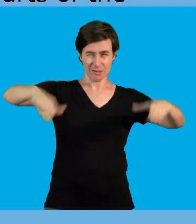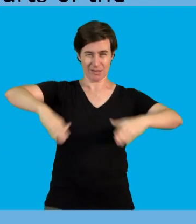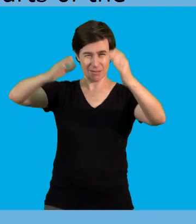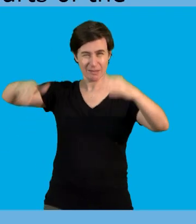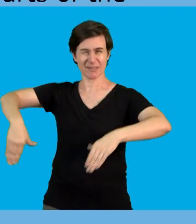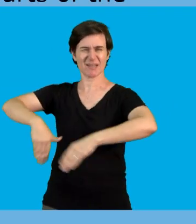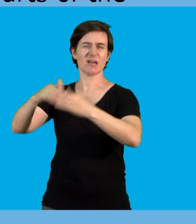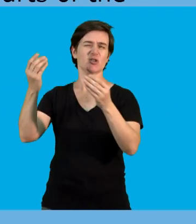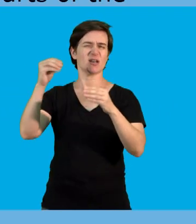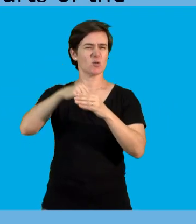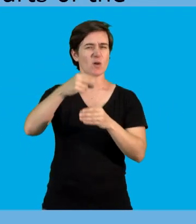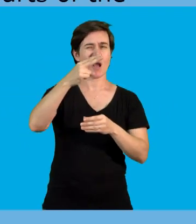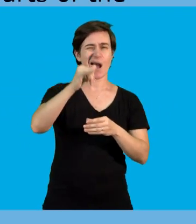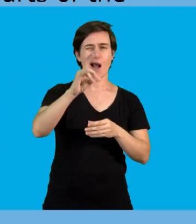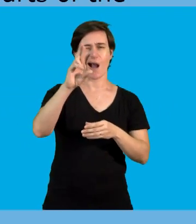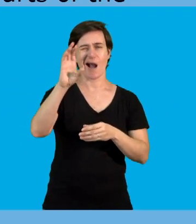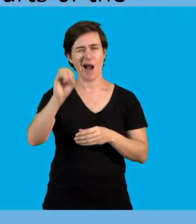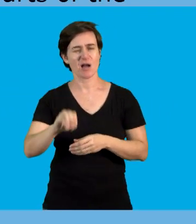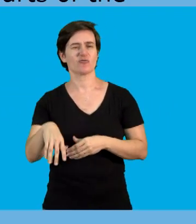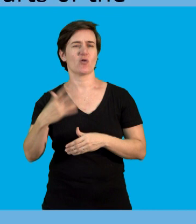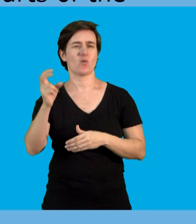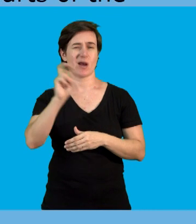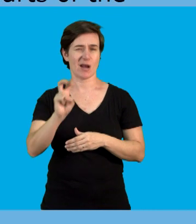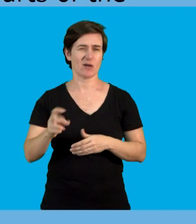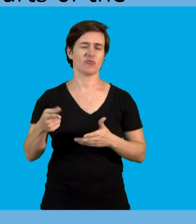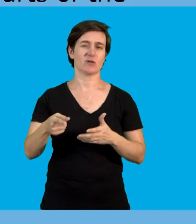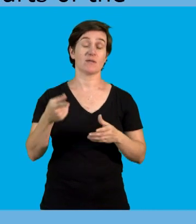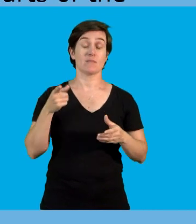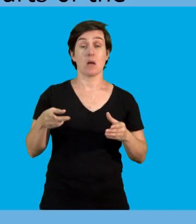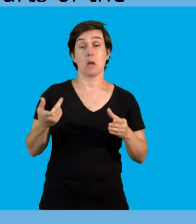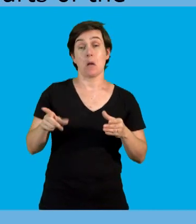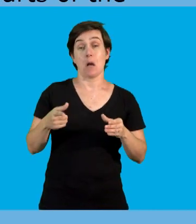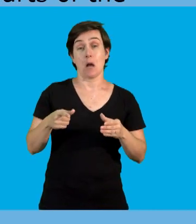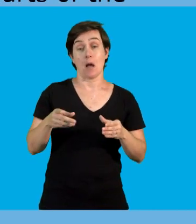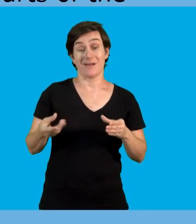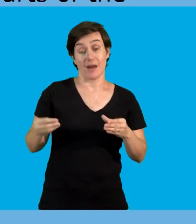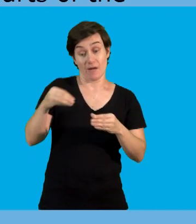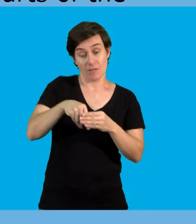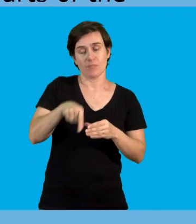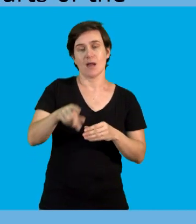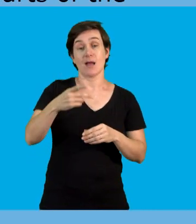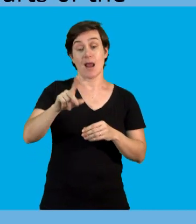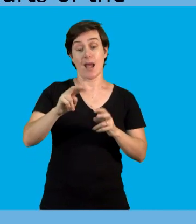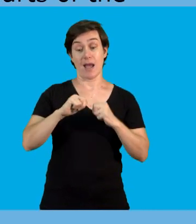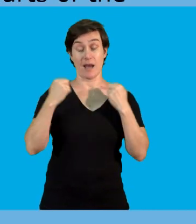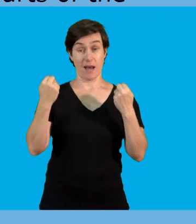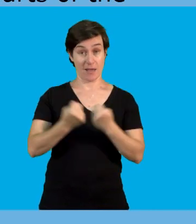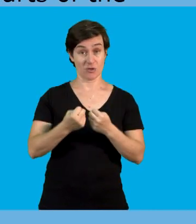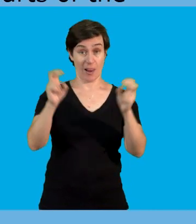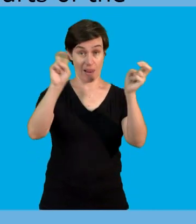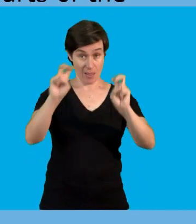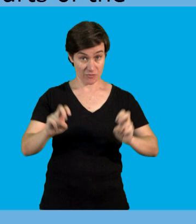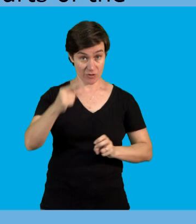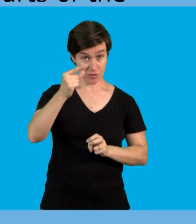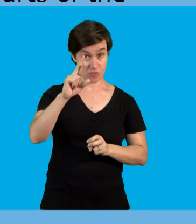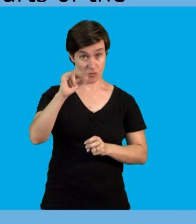including the hydroelectric power and the nuclear power stations, form part of the national electricity grid. So we